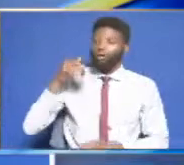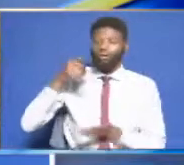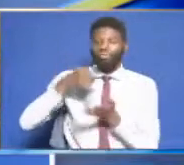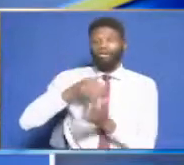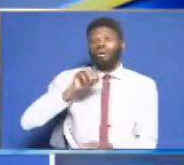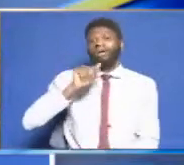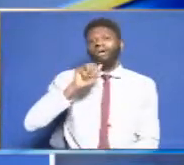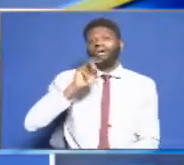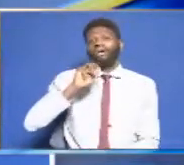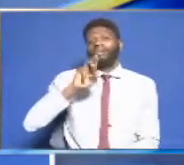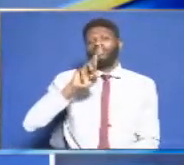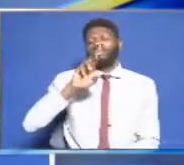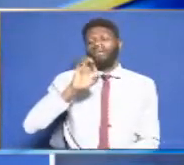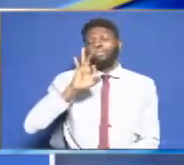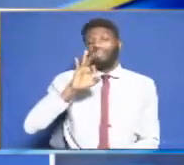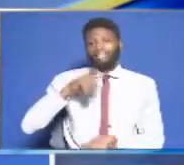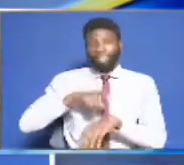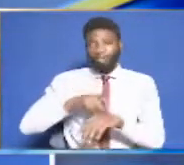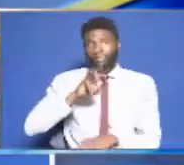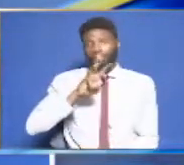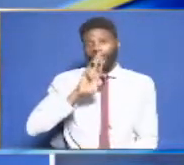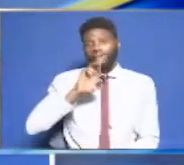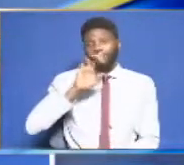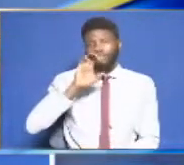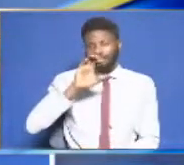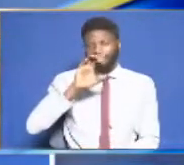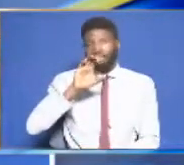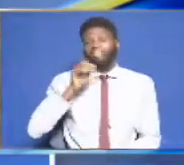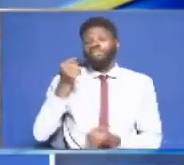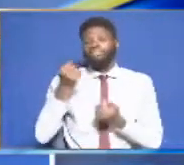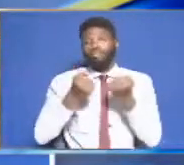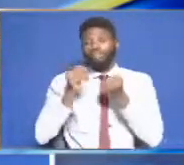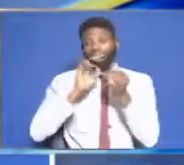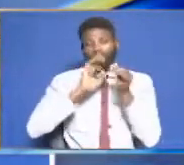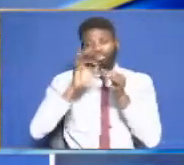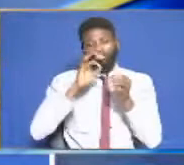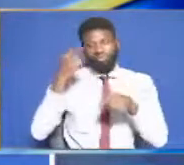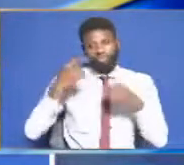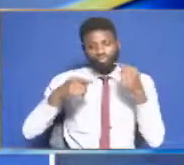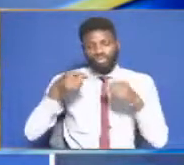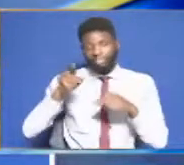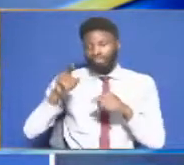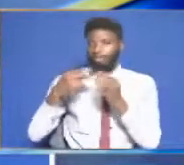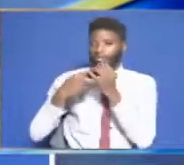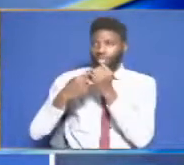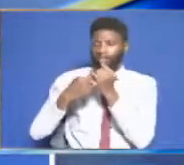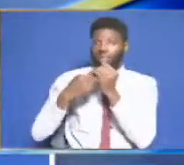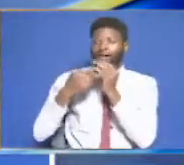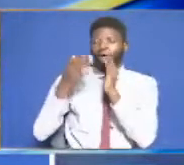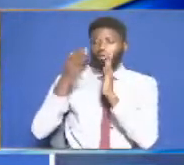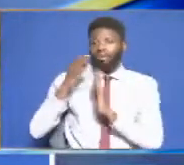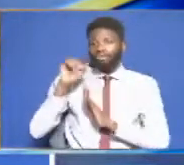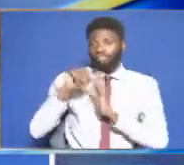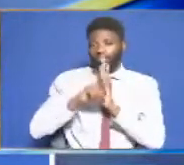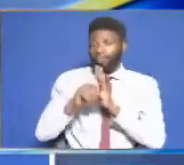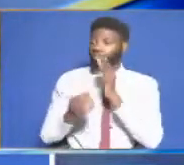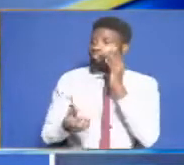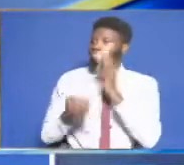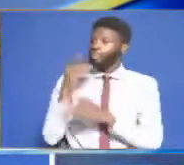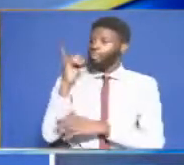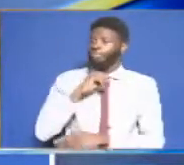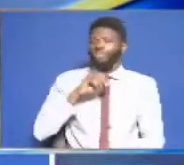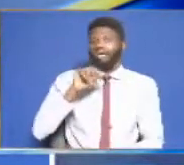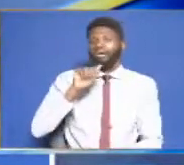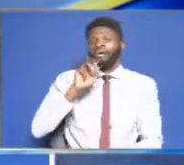at this year's WRC Safari Rally after the long-term partnership was unveiled at the Amref